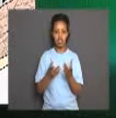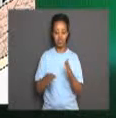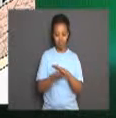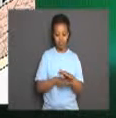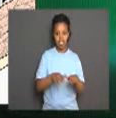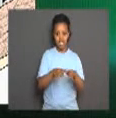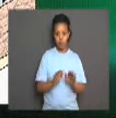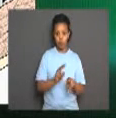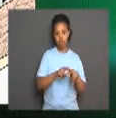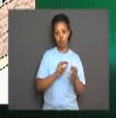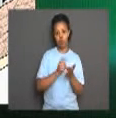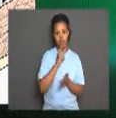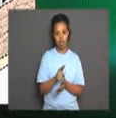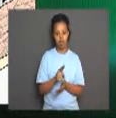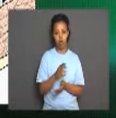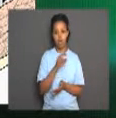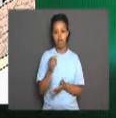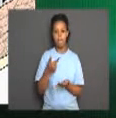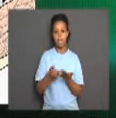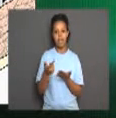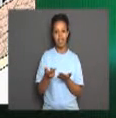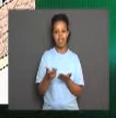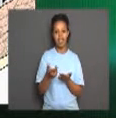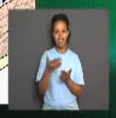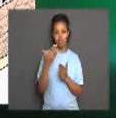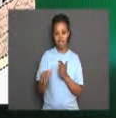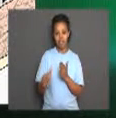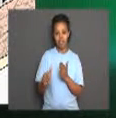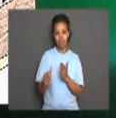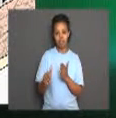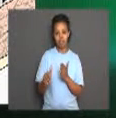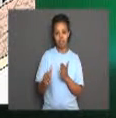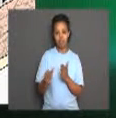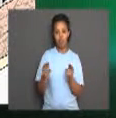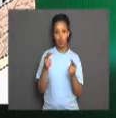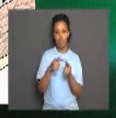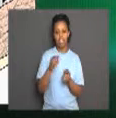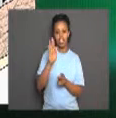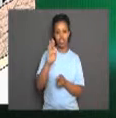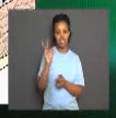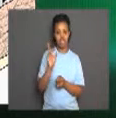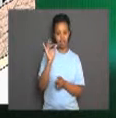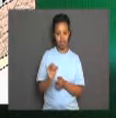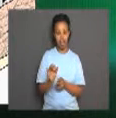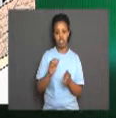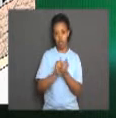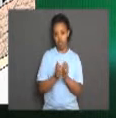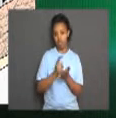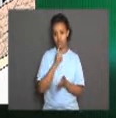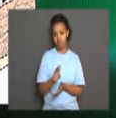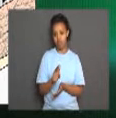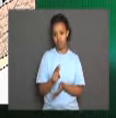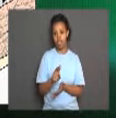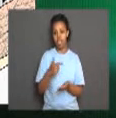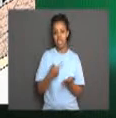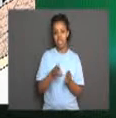which further insulates the organism from decay. If sedimentation happens